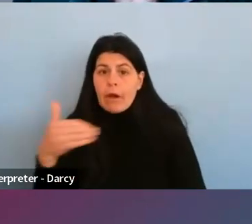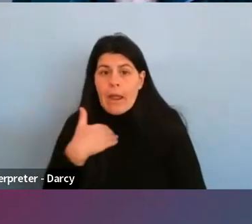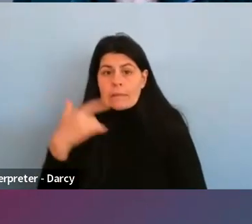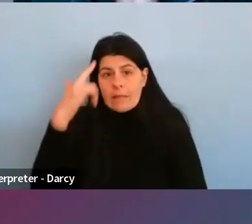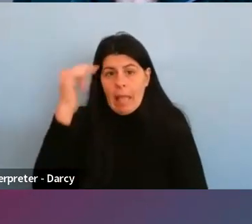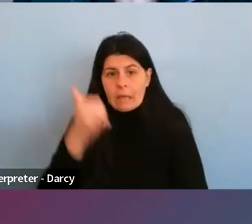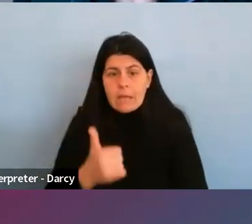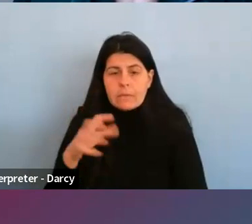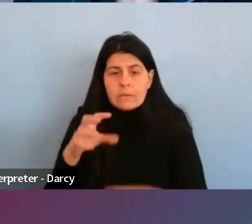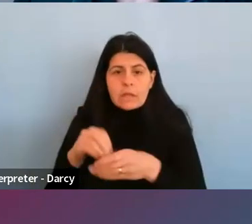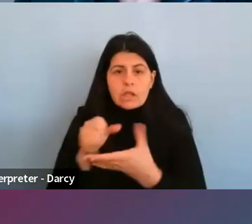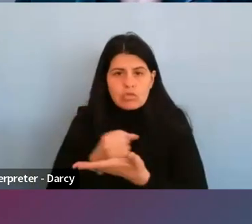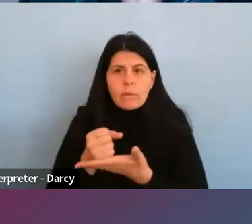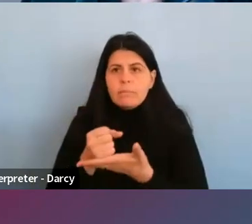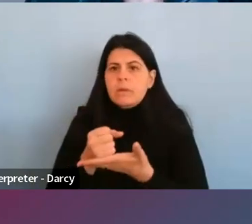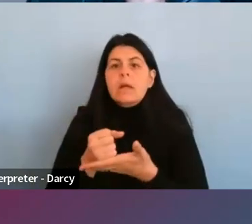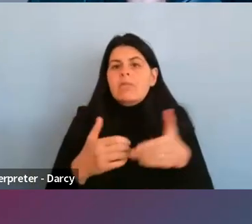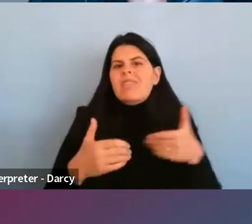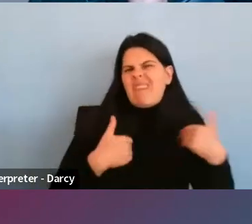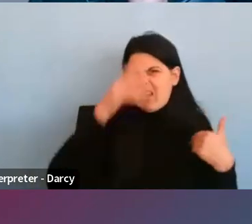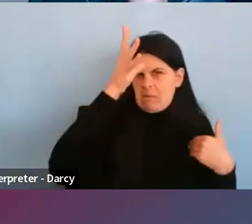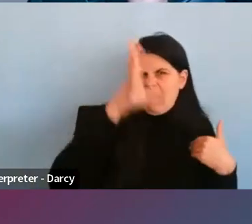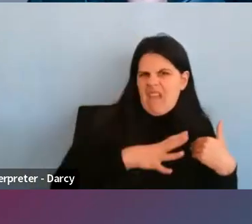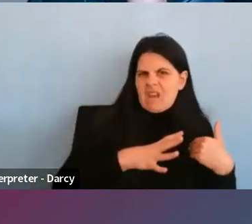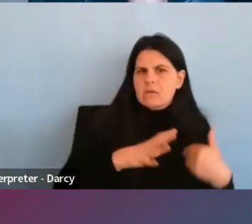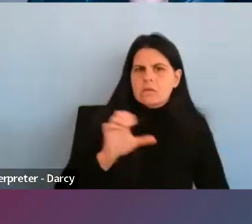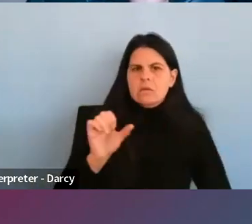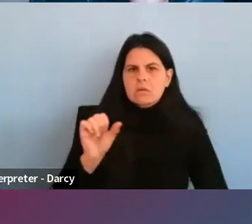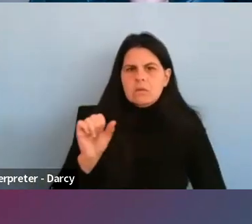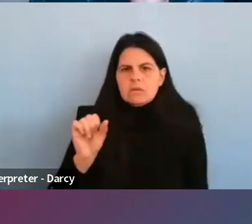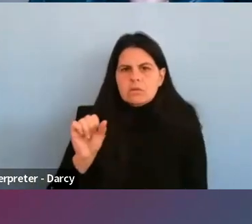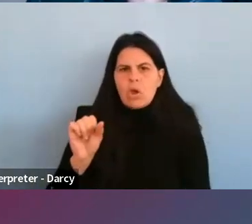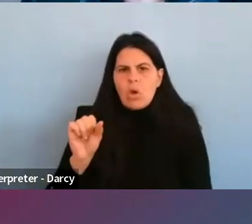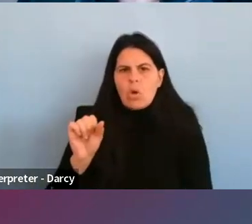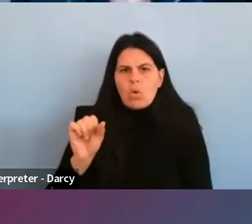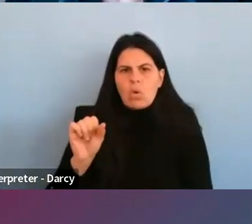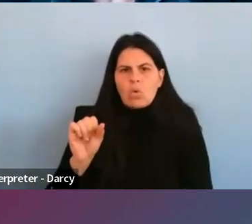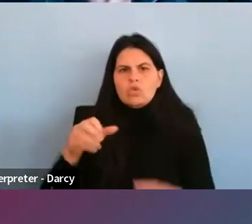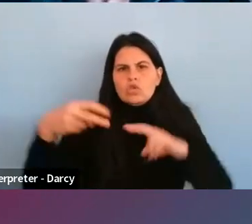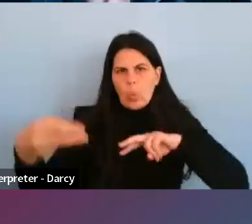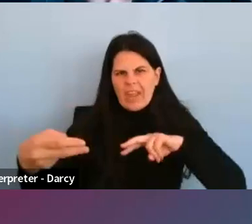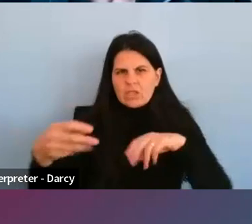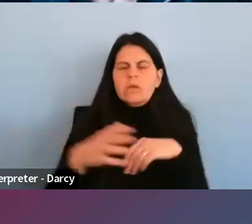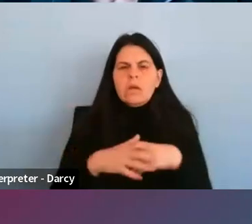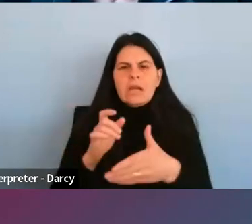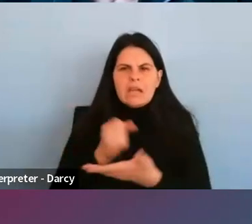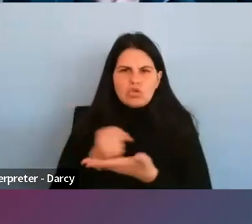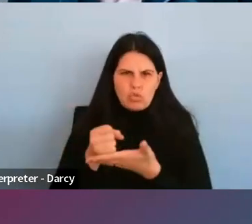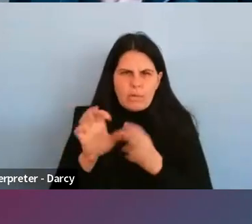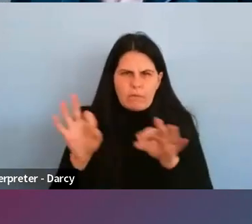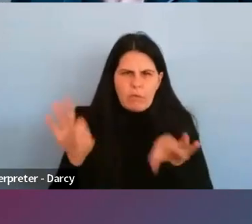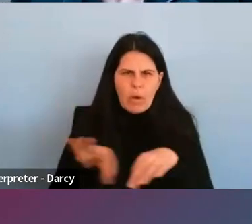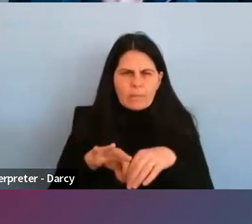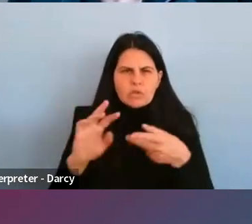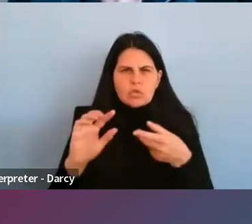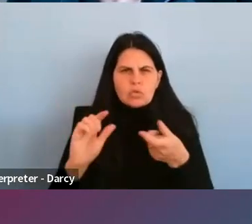It's the young man's father who has Alzheimer's, so switched in script form. But I think what happens, and again, I could